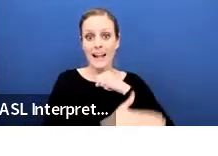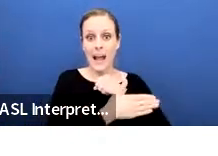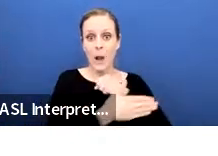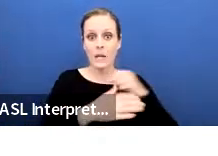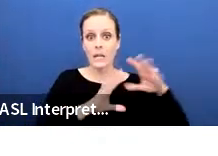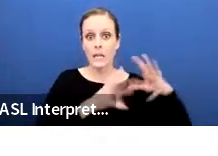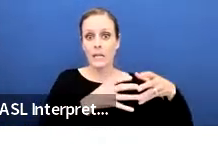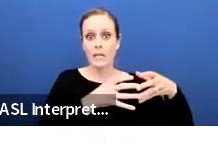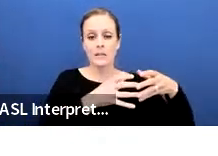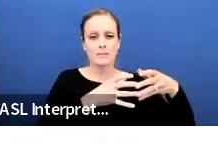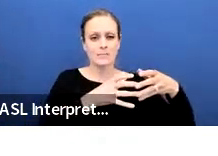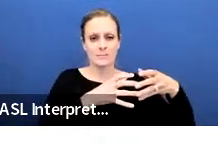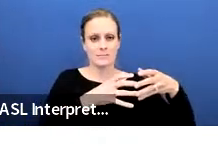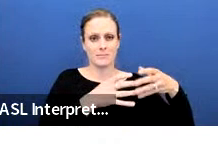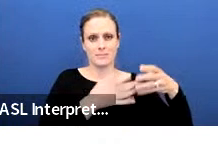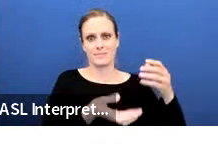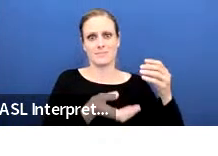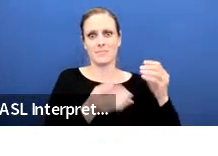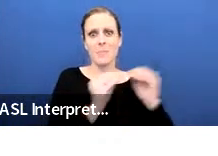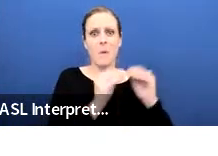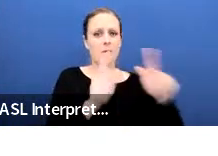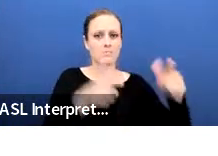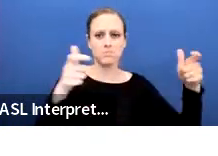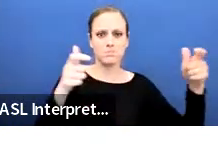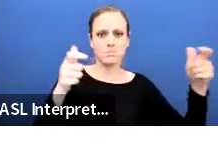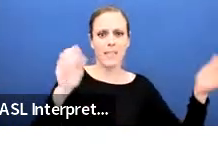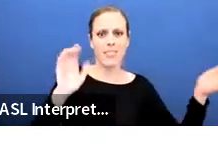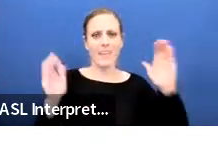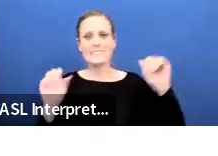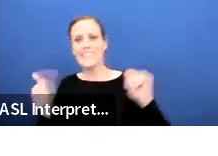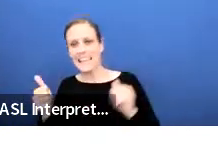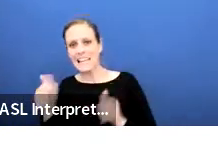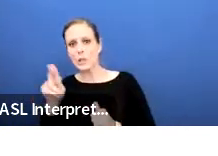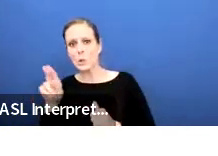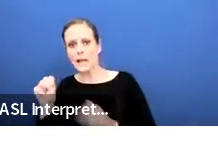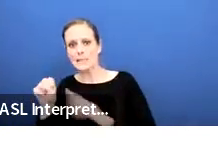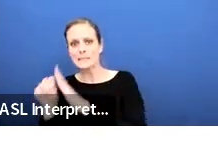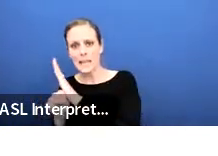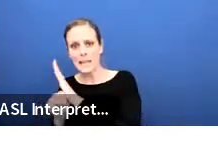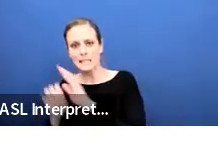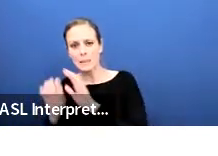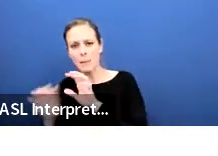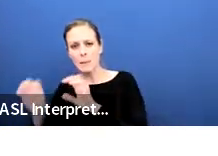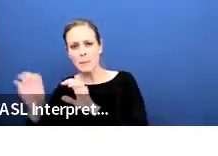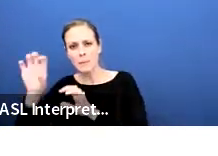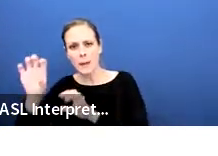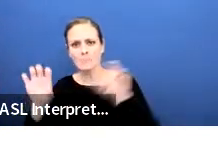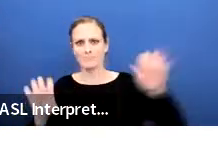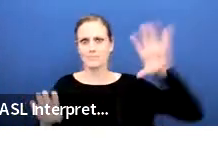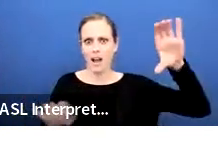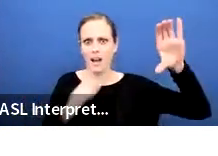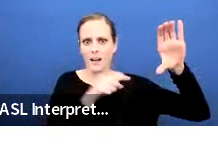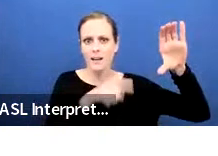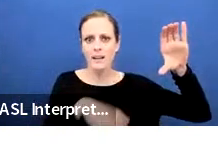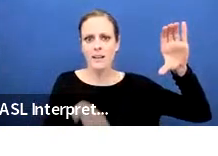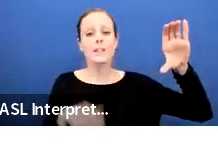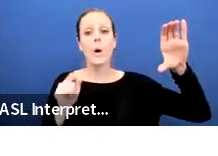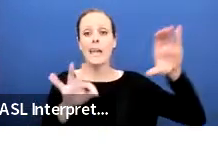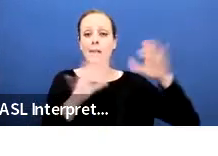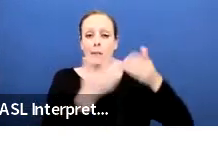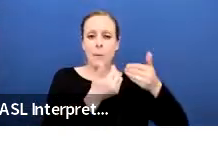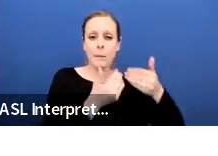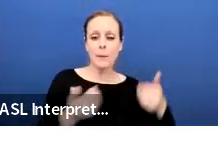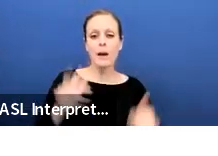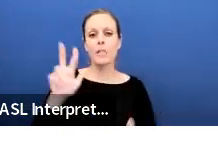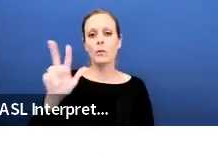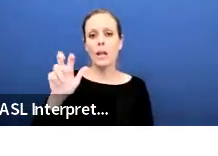than 10 US states. And so when we divide up into approximately 330,000